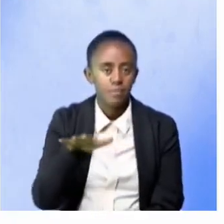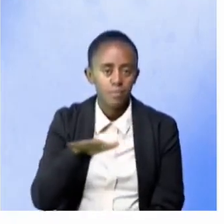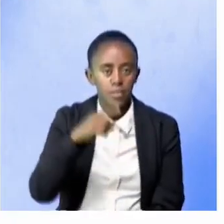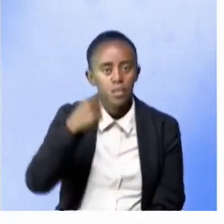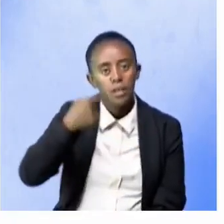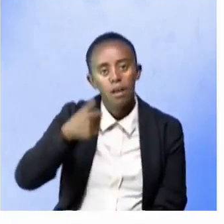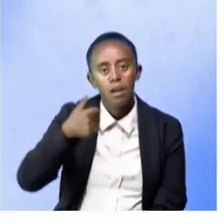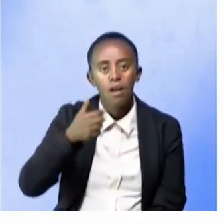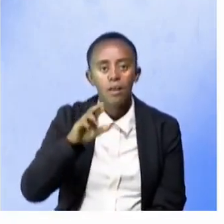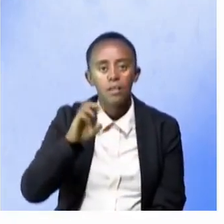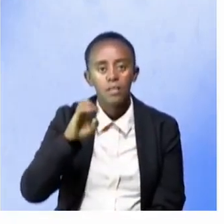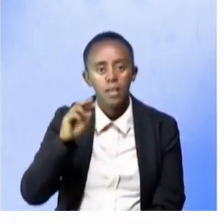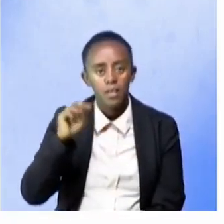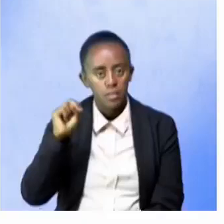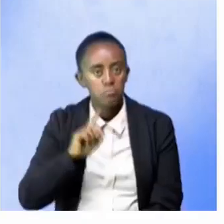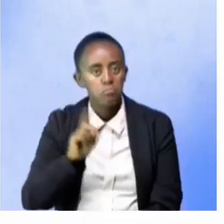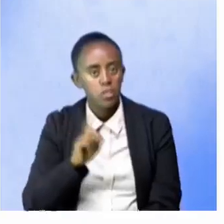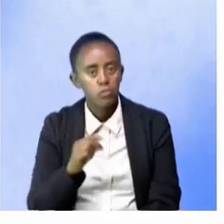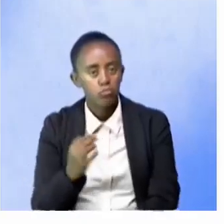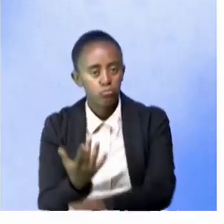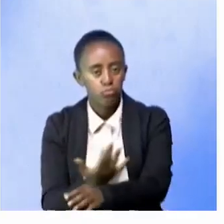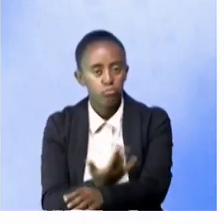Beautiful garden.